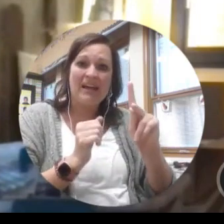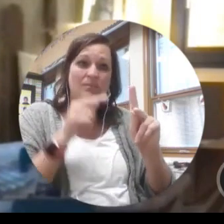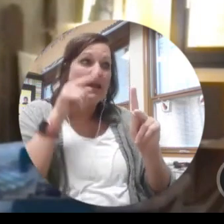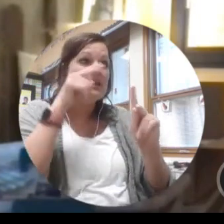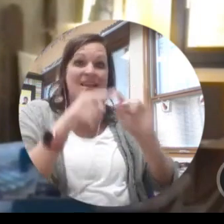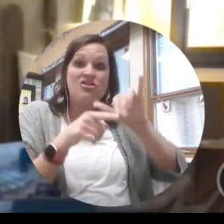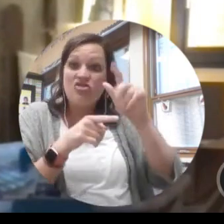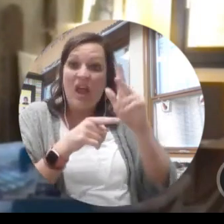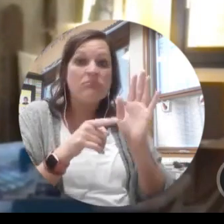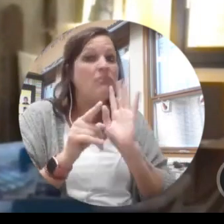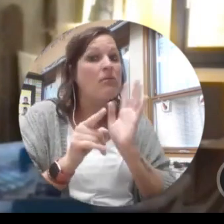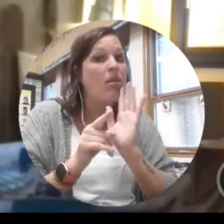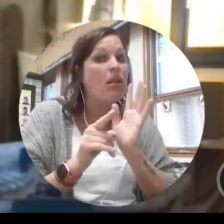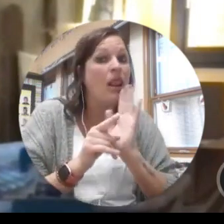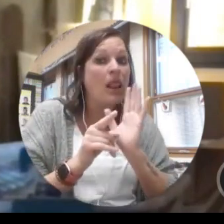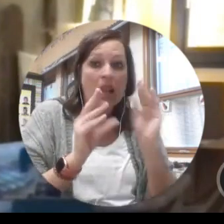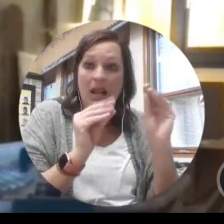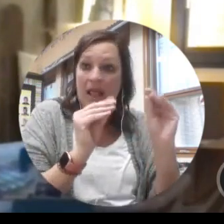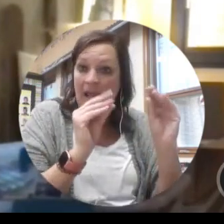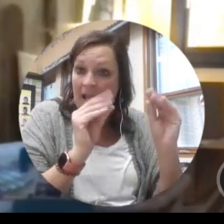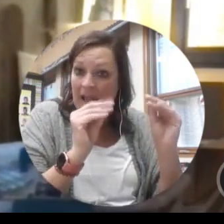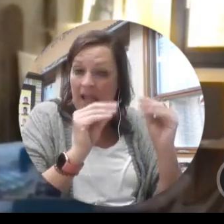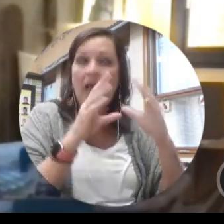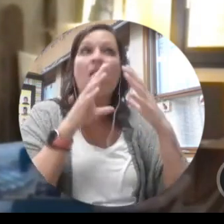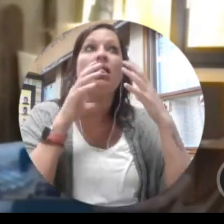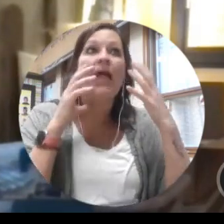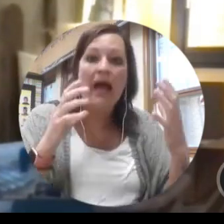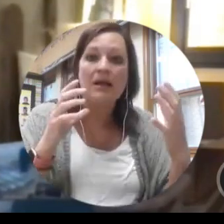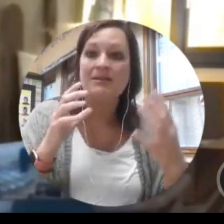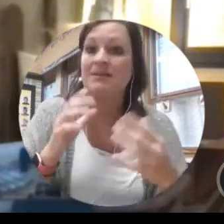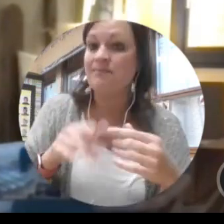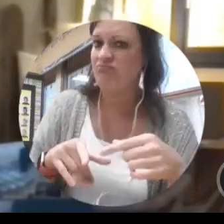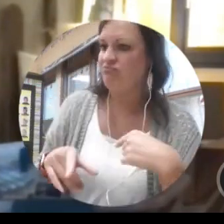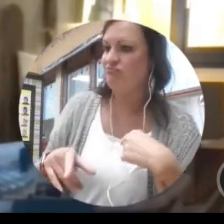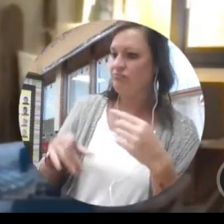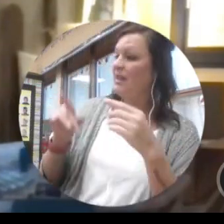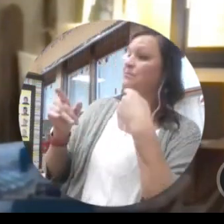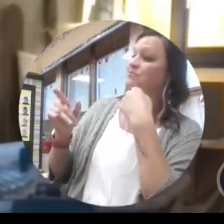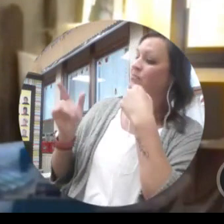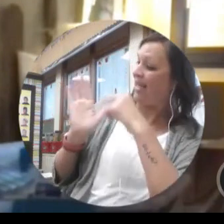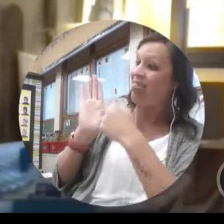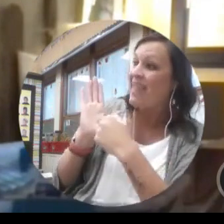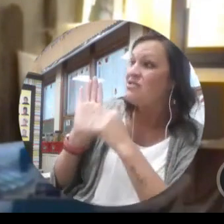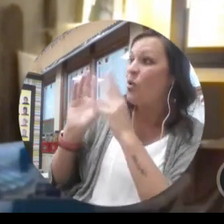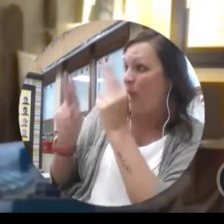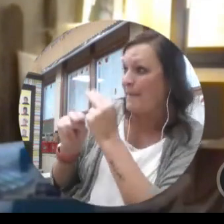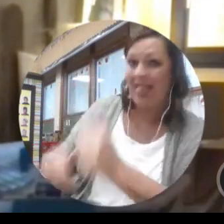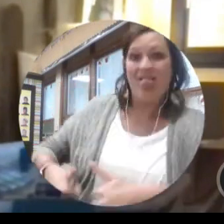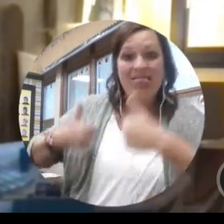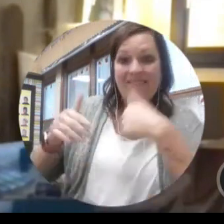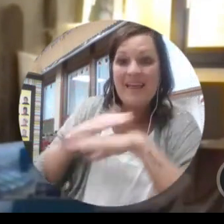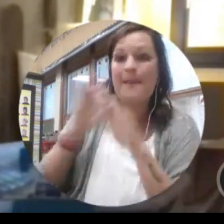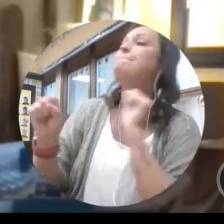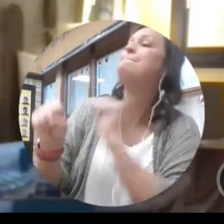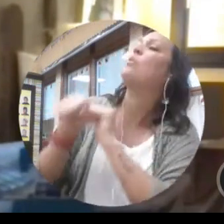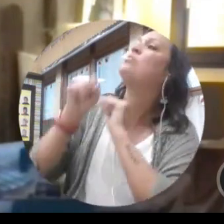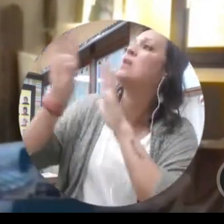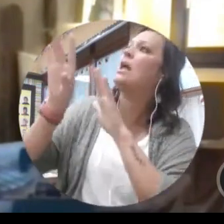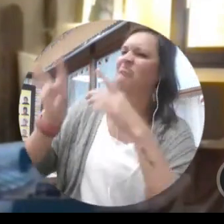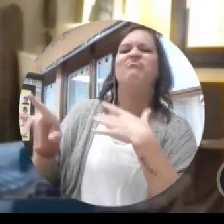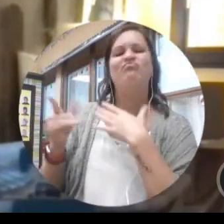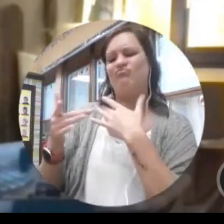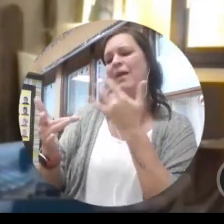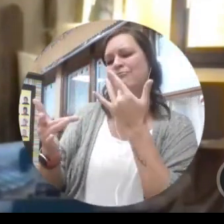if I could steer. "They live in the mountains and they need cool temperatures. As temperatures rise, they have to climb higher. With